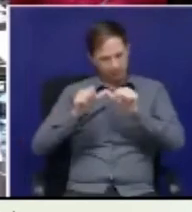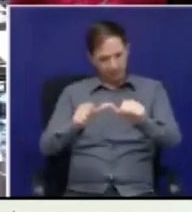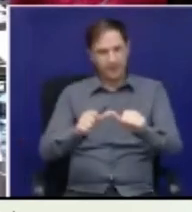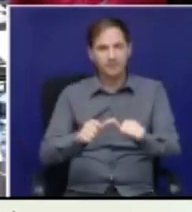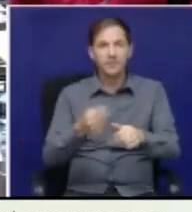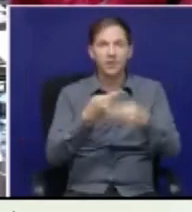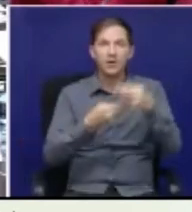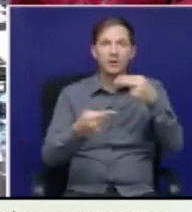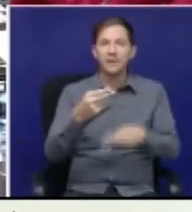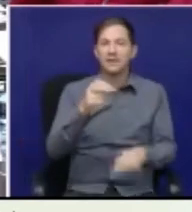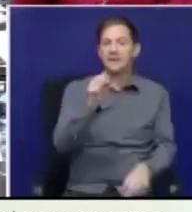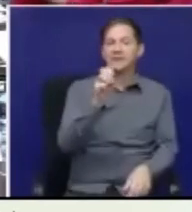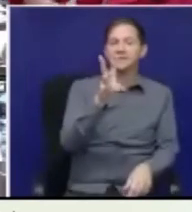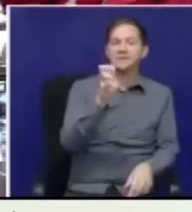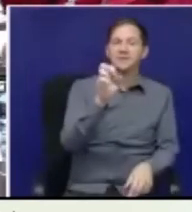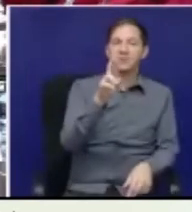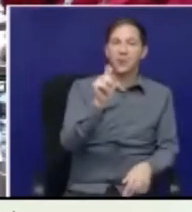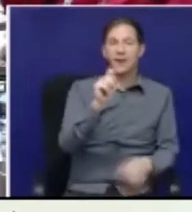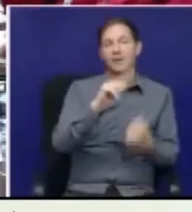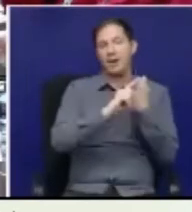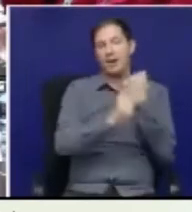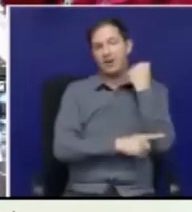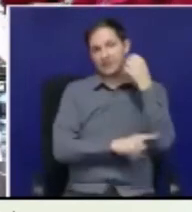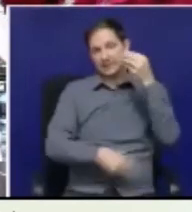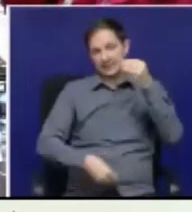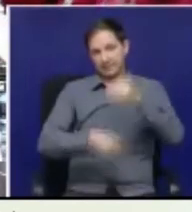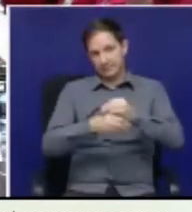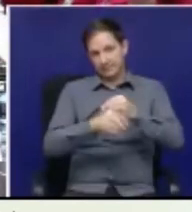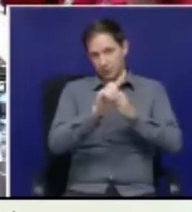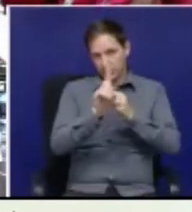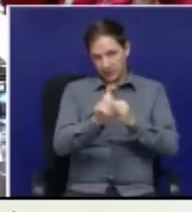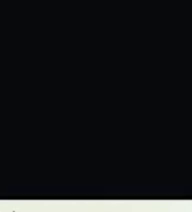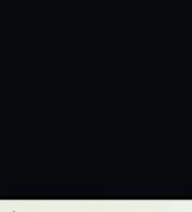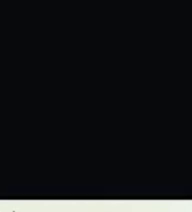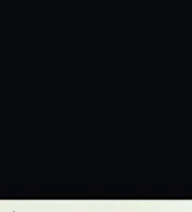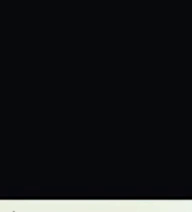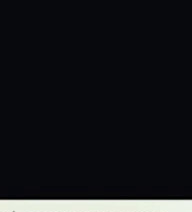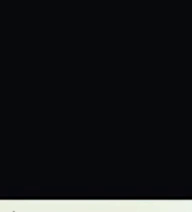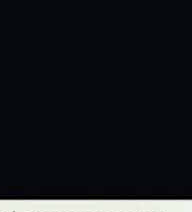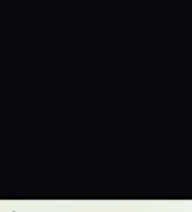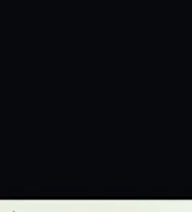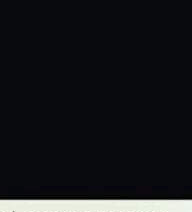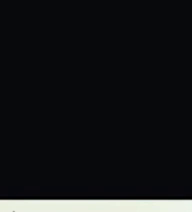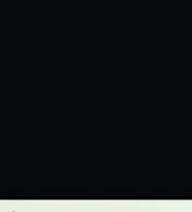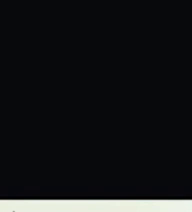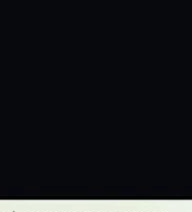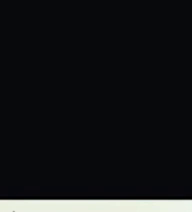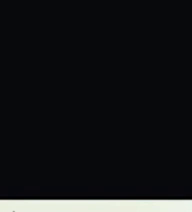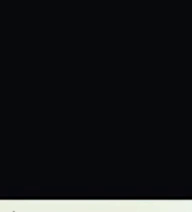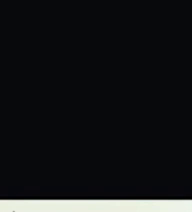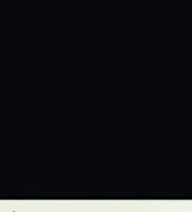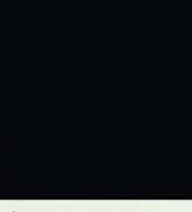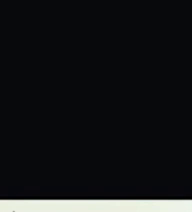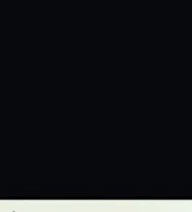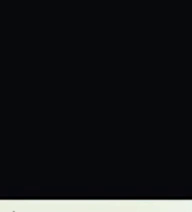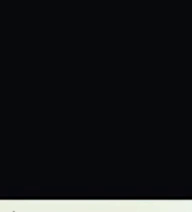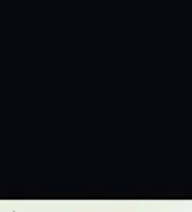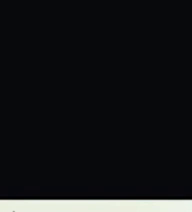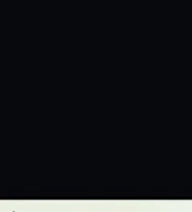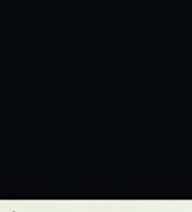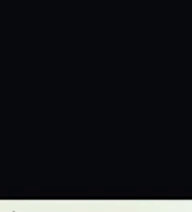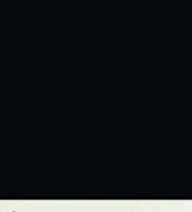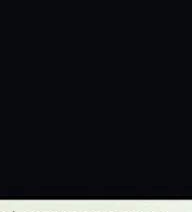Honourable Swart, the last supplementary question. Thank you, Madam Deputy Speaker. May I leave my